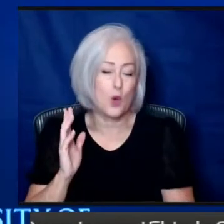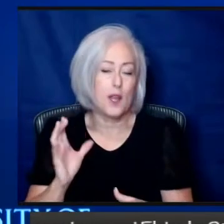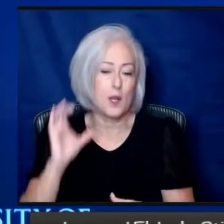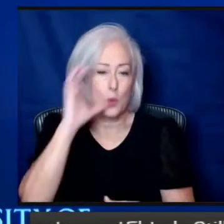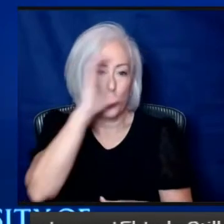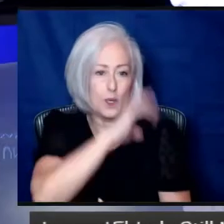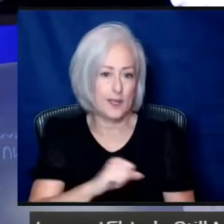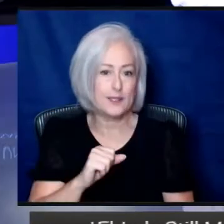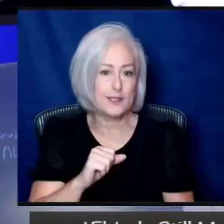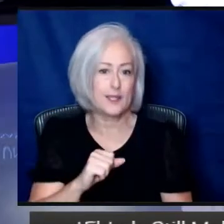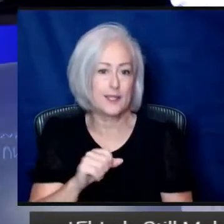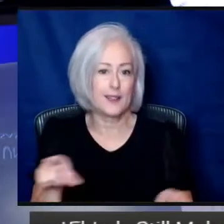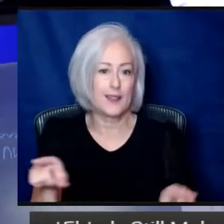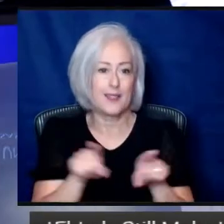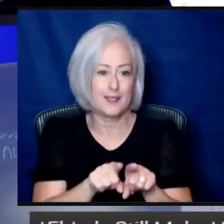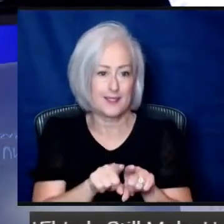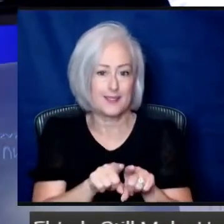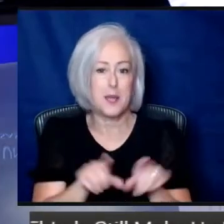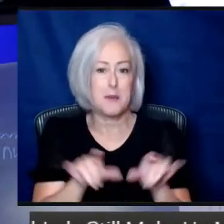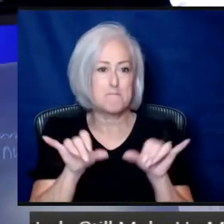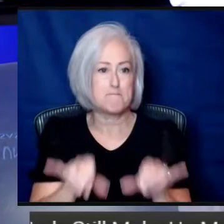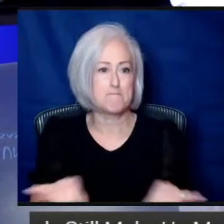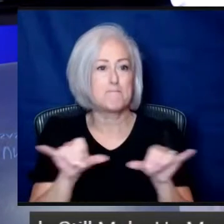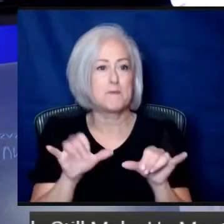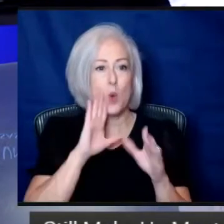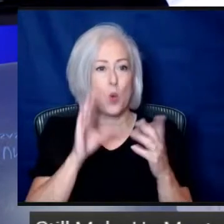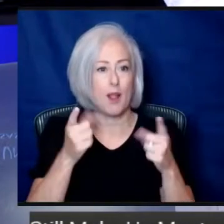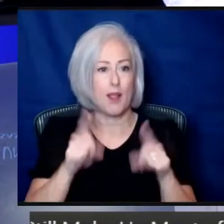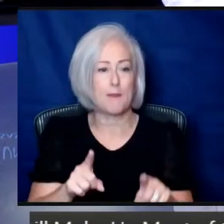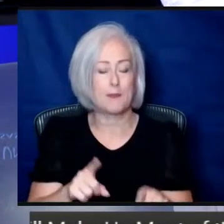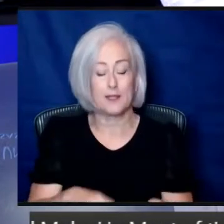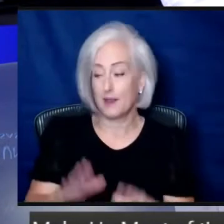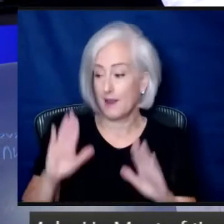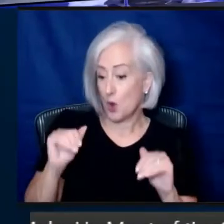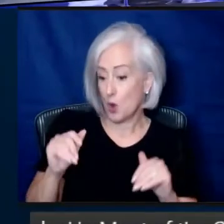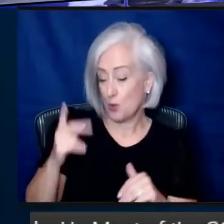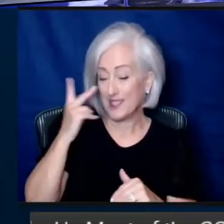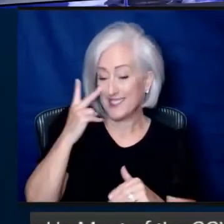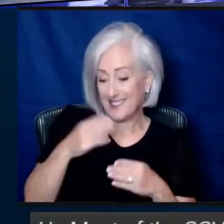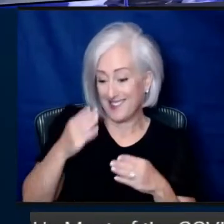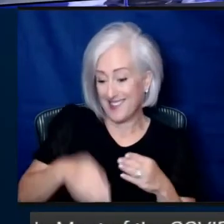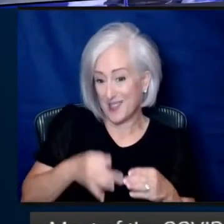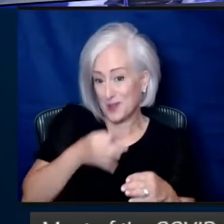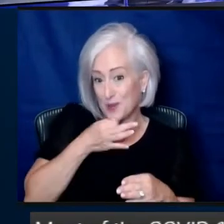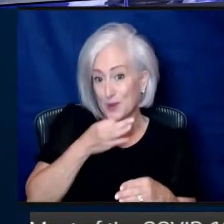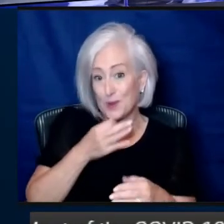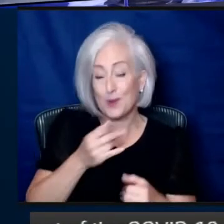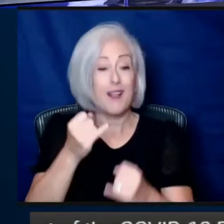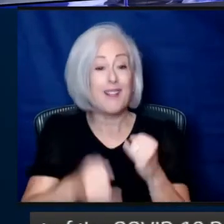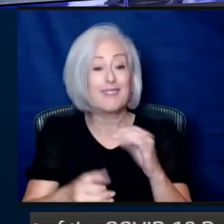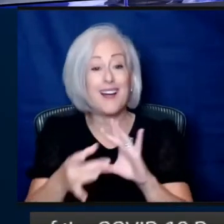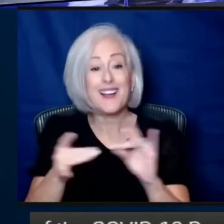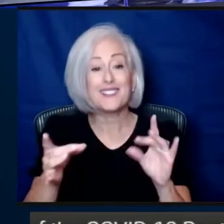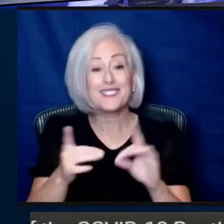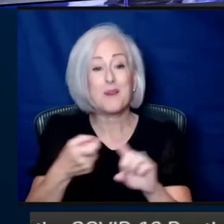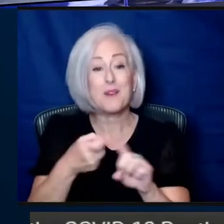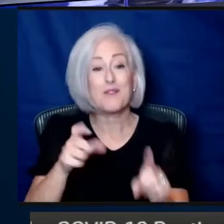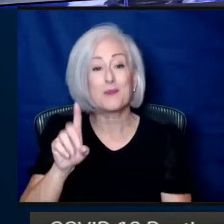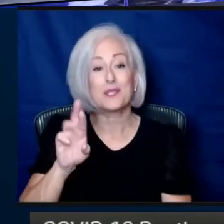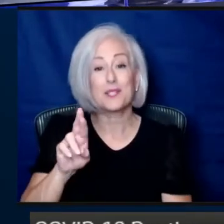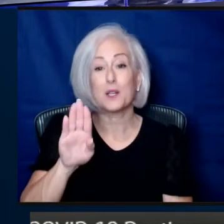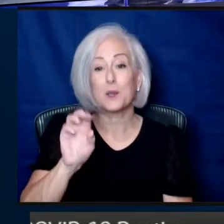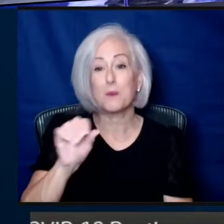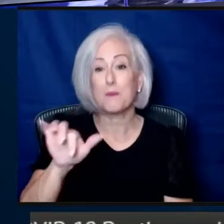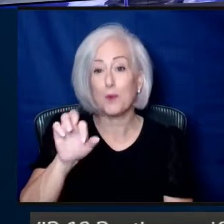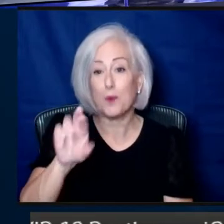Boy, I hope Yeah. we see the end of this soon. I want to get our final thoughts from our guest. Dr. Boyer, I want to start with you. And again, thank you for taking